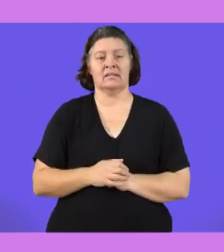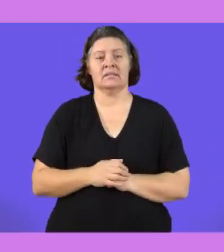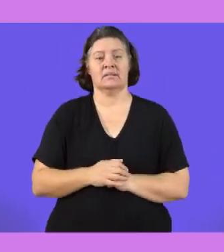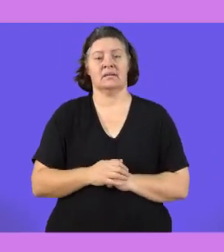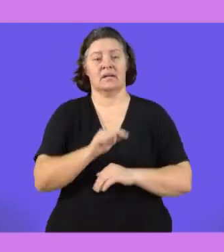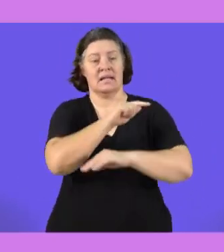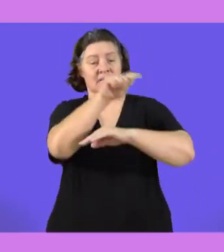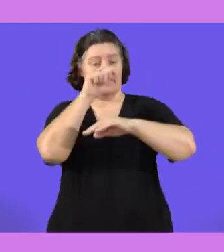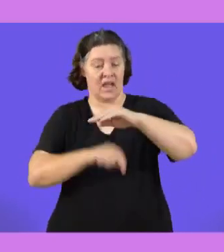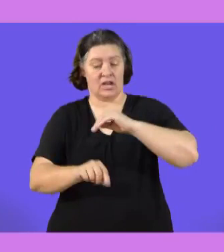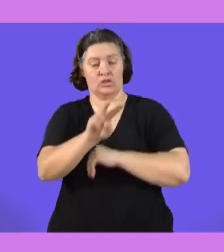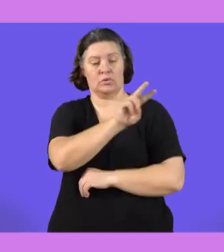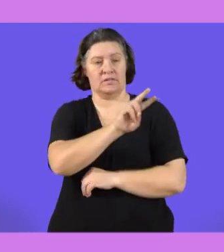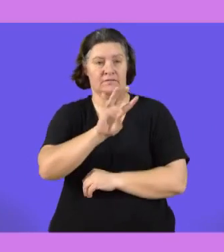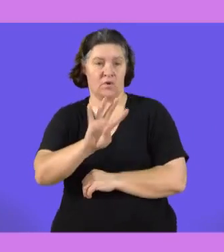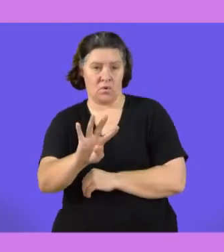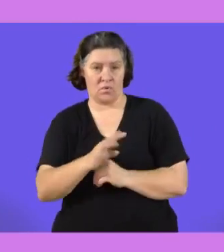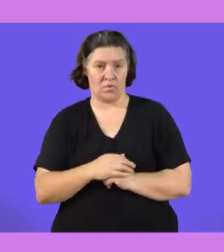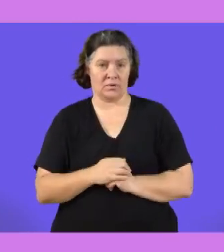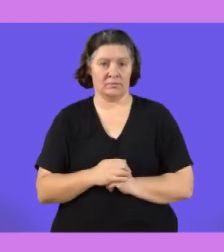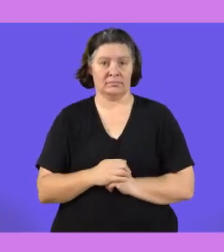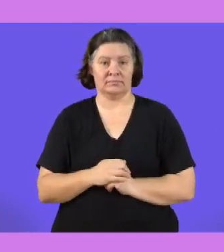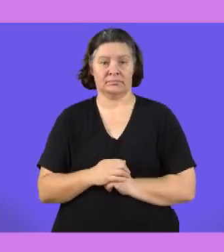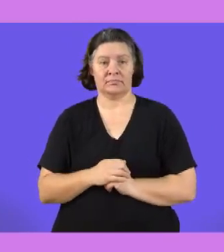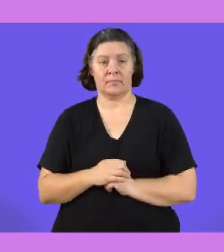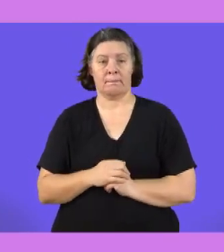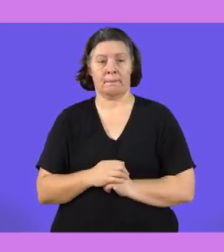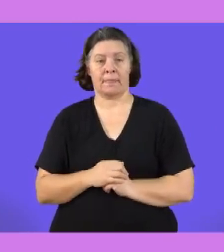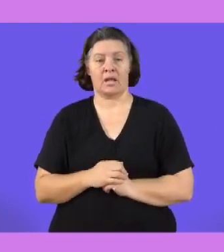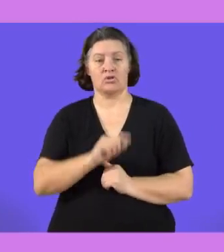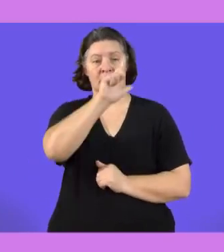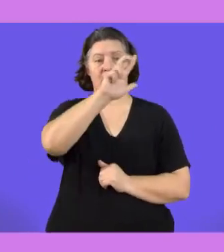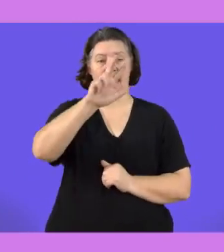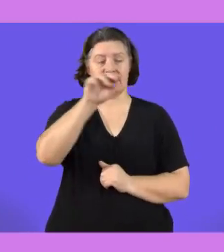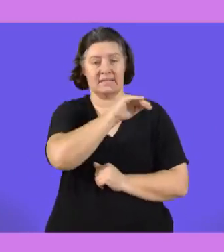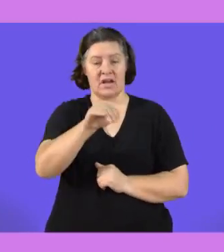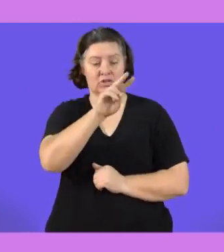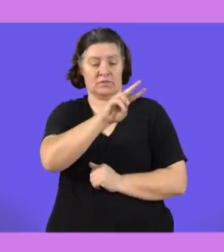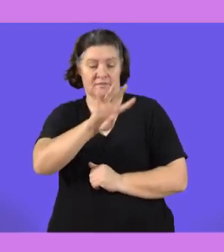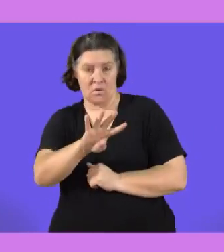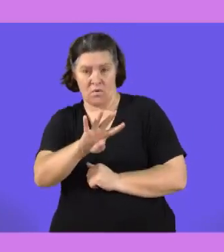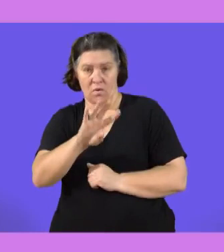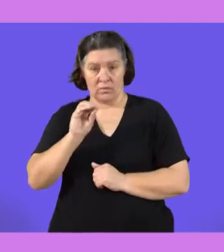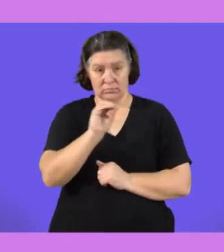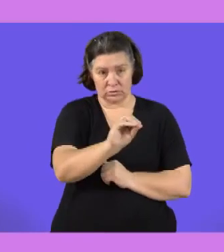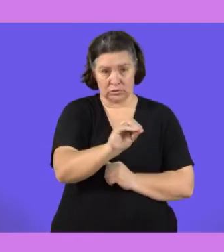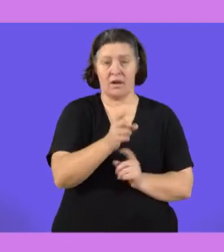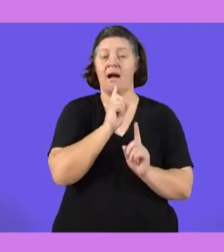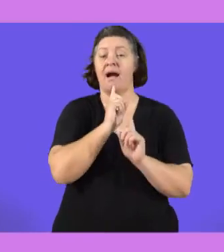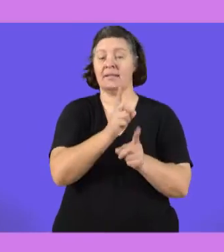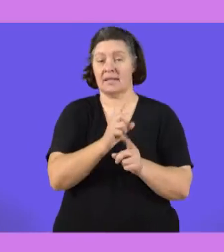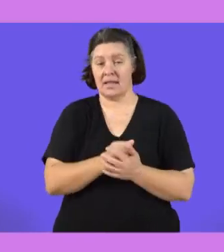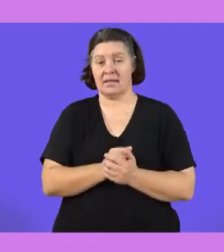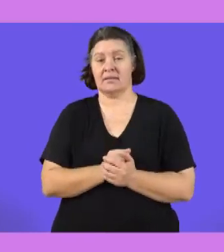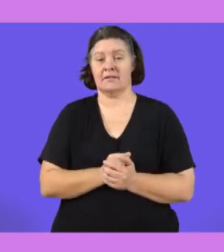that in, divided by 24. So if I type that in, 78 divided by 24, I get an